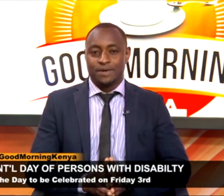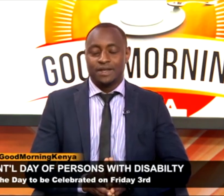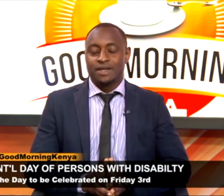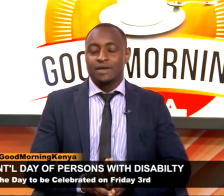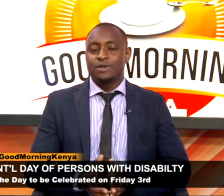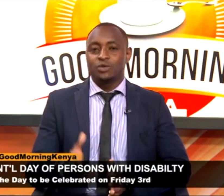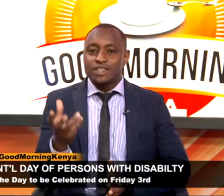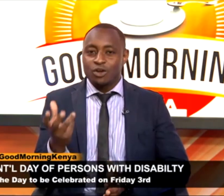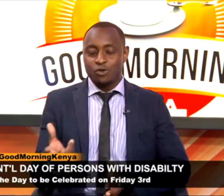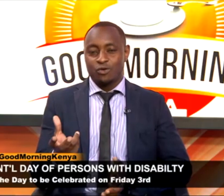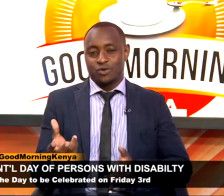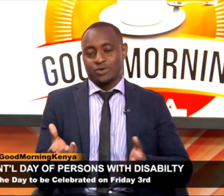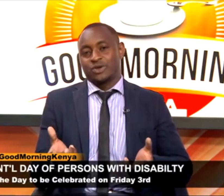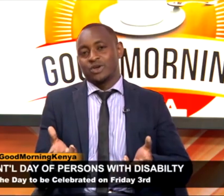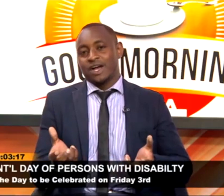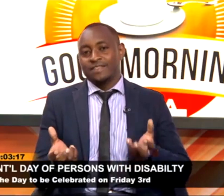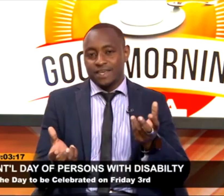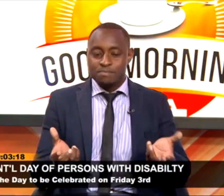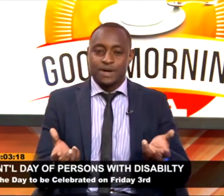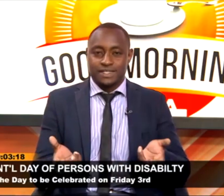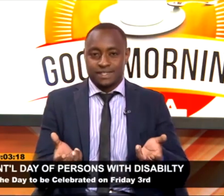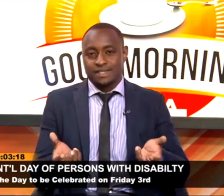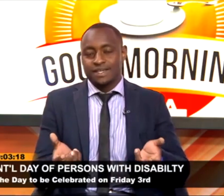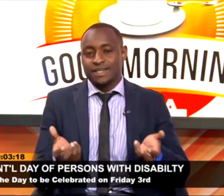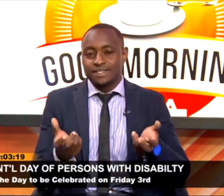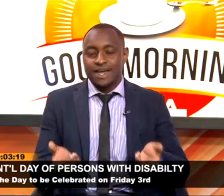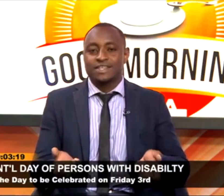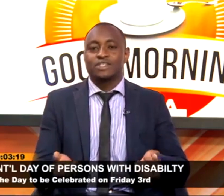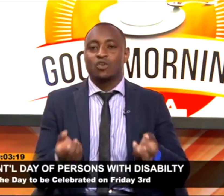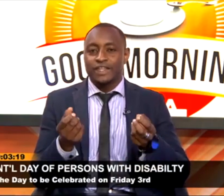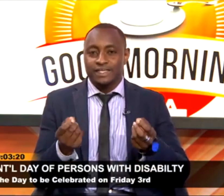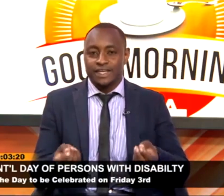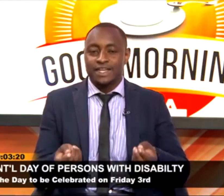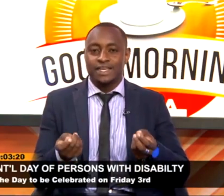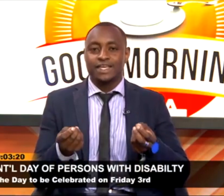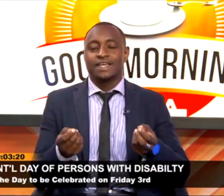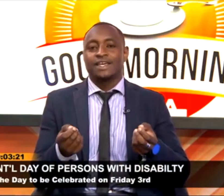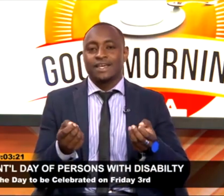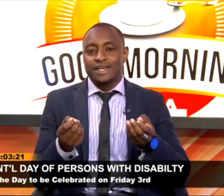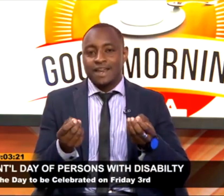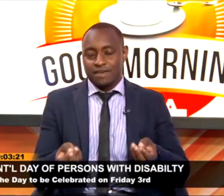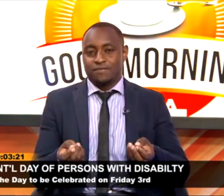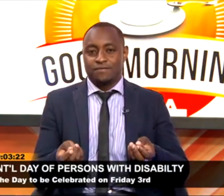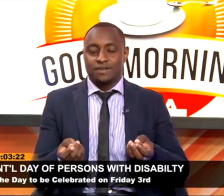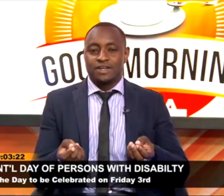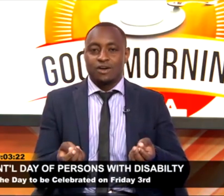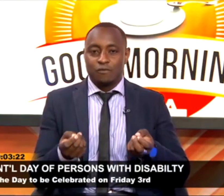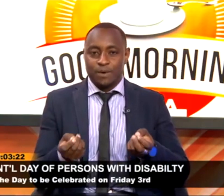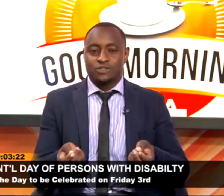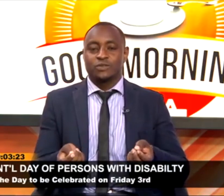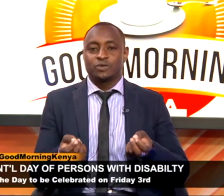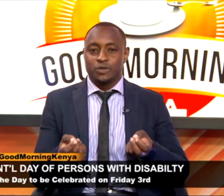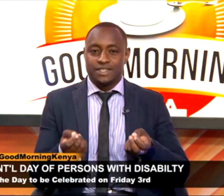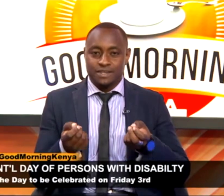gap between the law and the impact that it has on the daily life